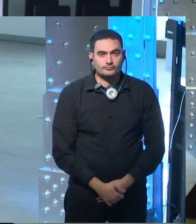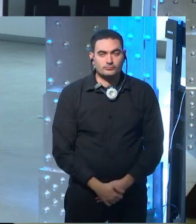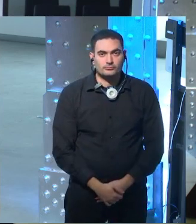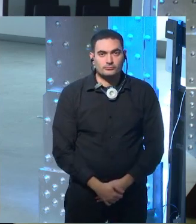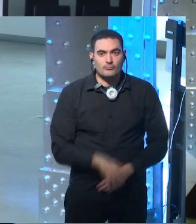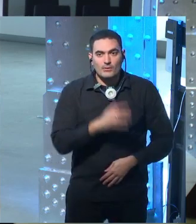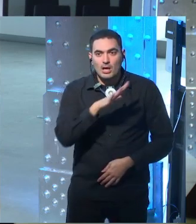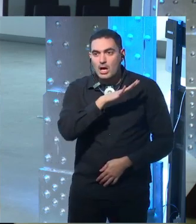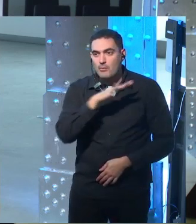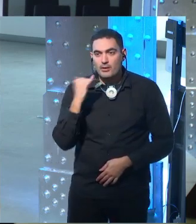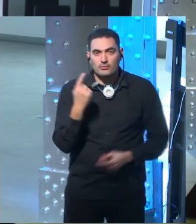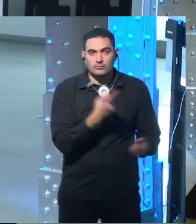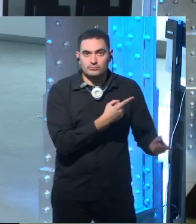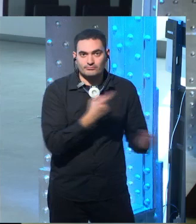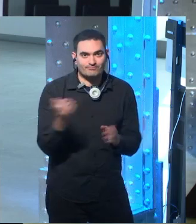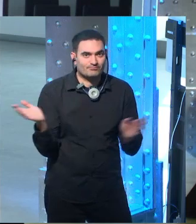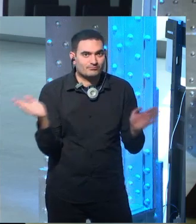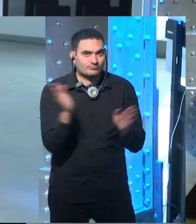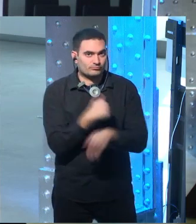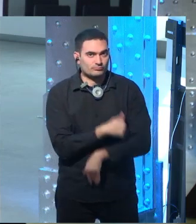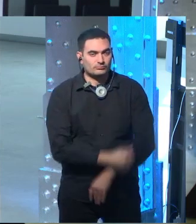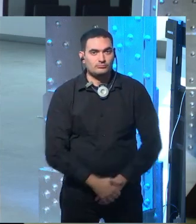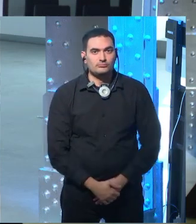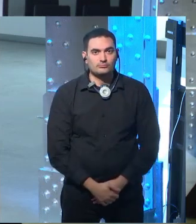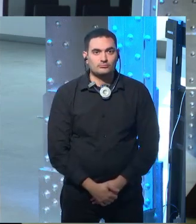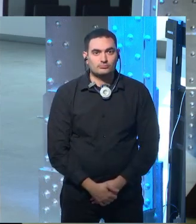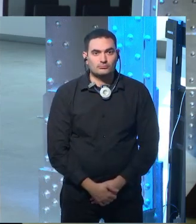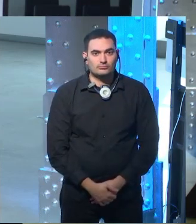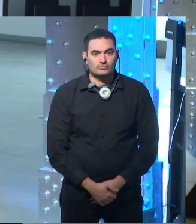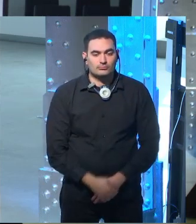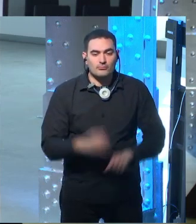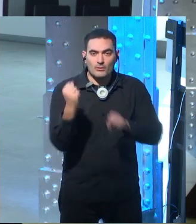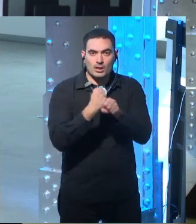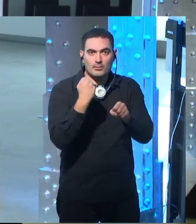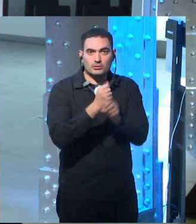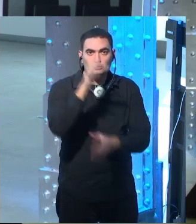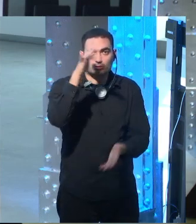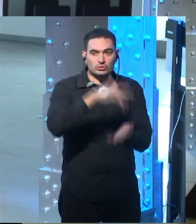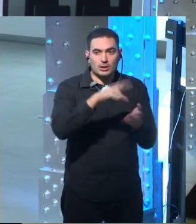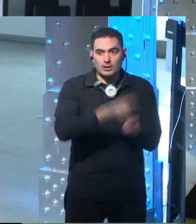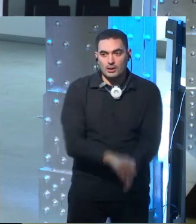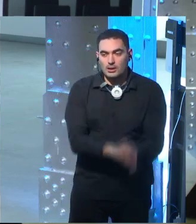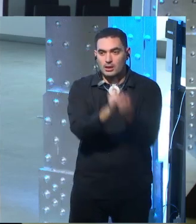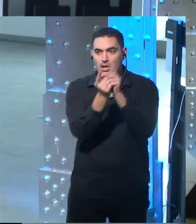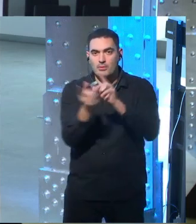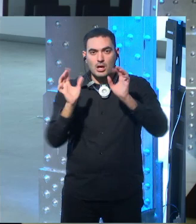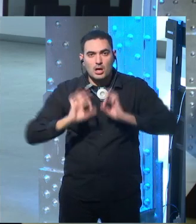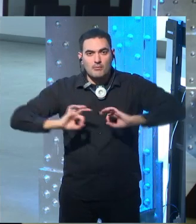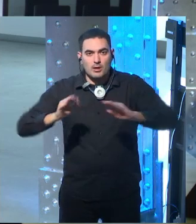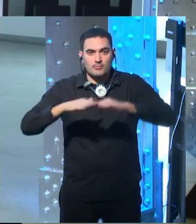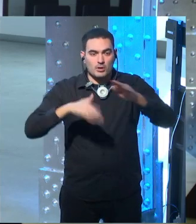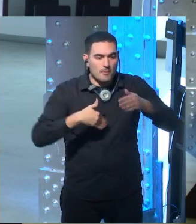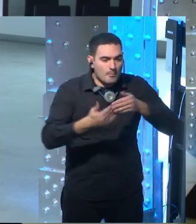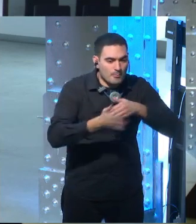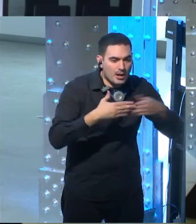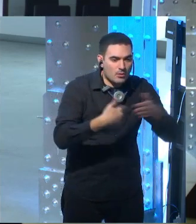into low skill, low income jobs. They have been net losers to the age of automation.